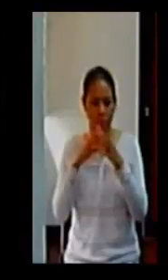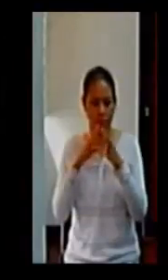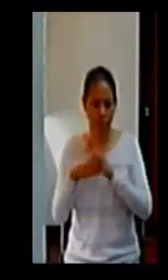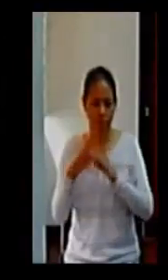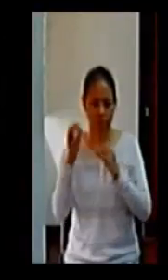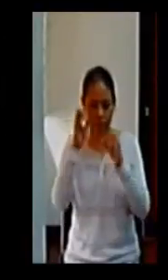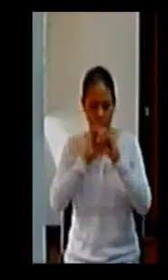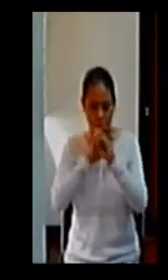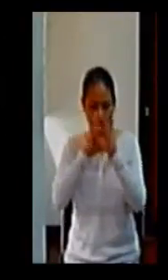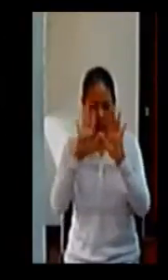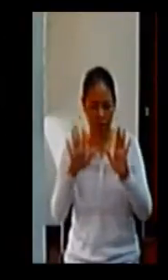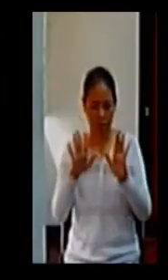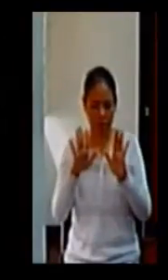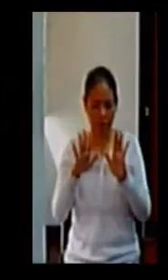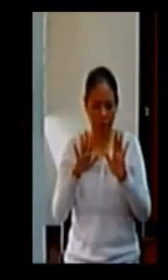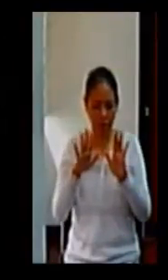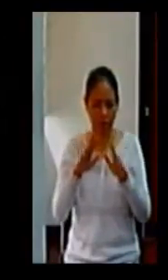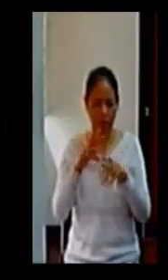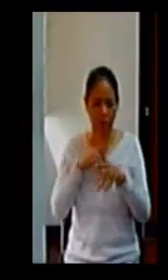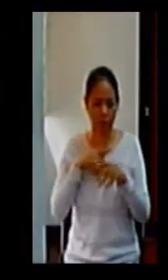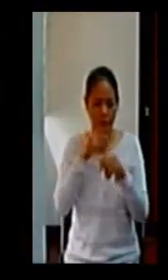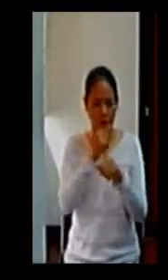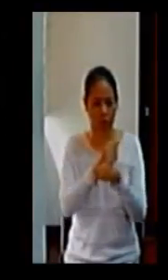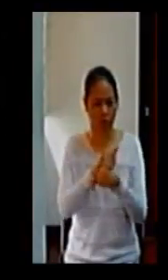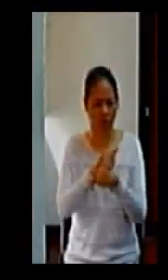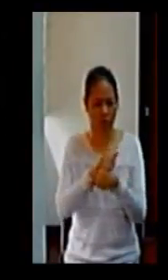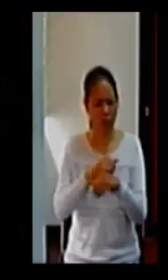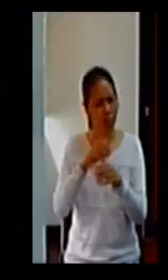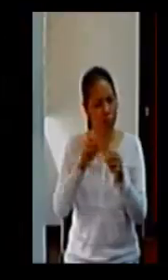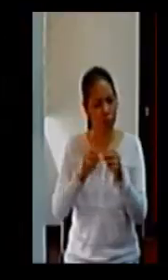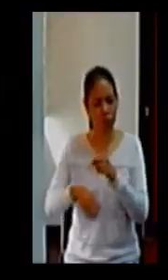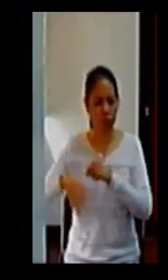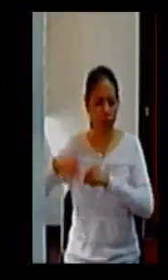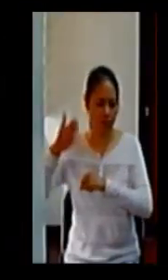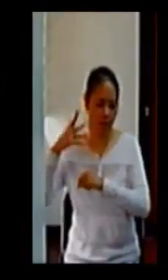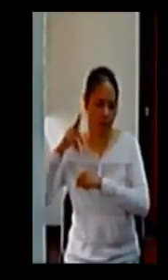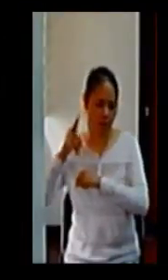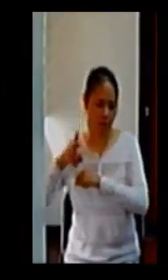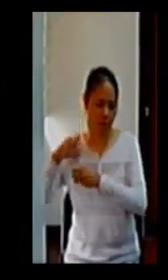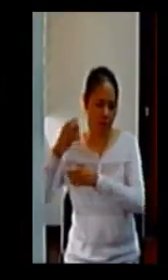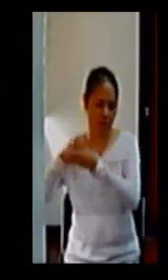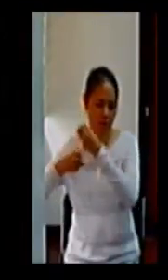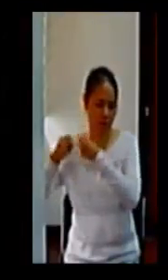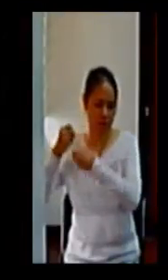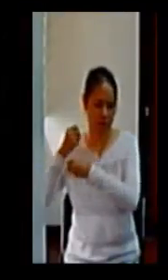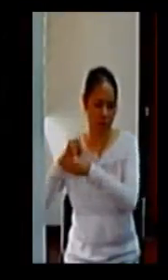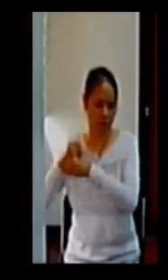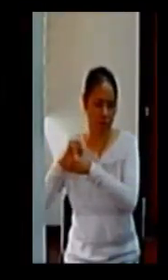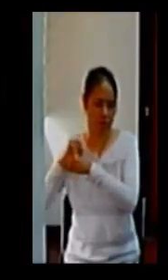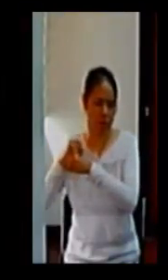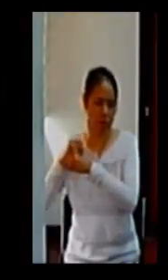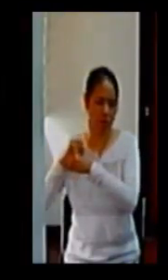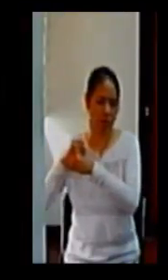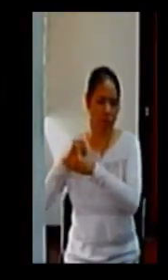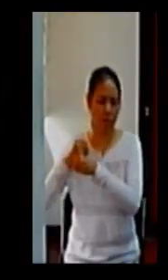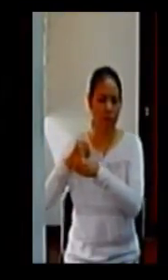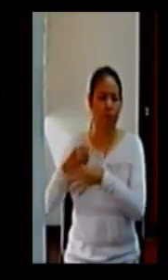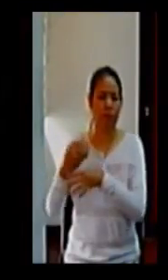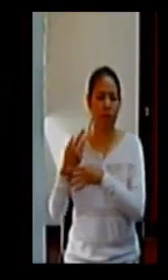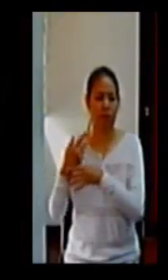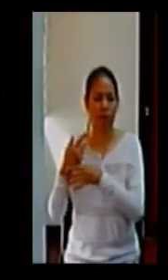na parang mga 20 years ago, parang dating sa threshold, sa